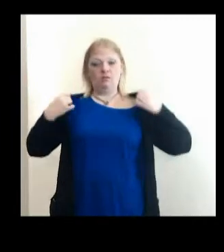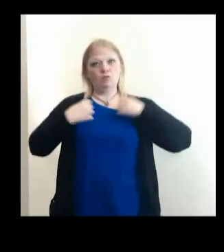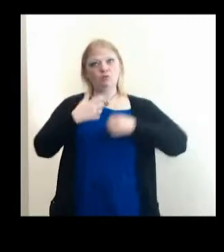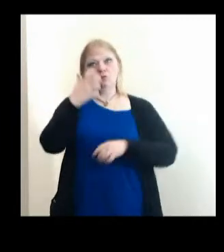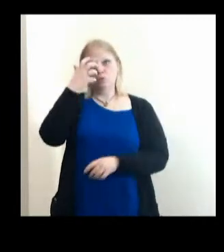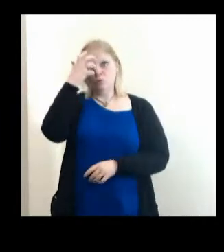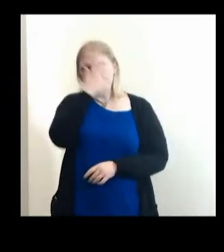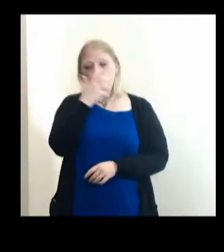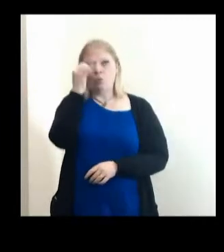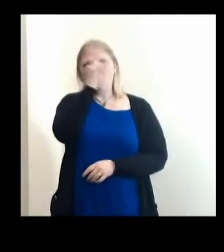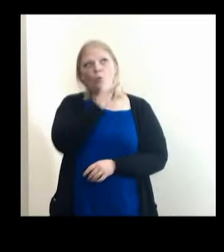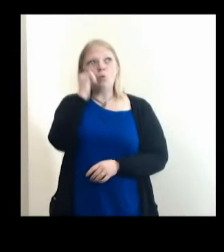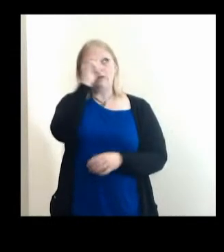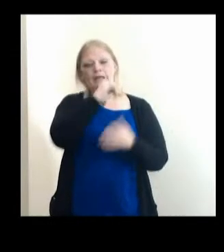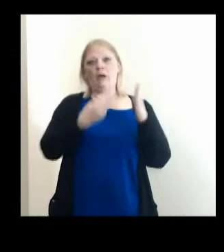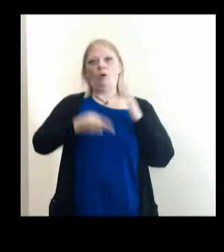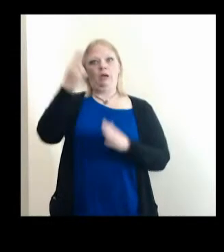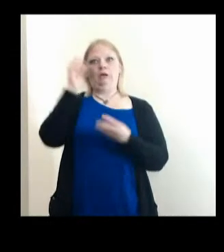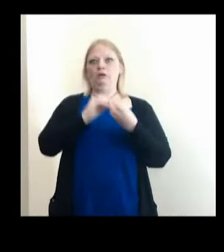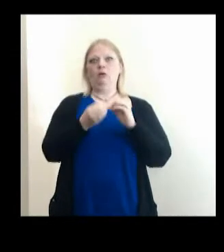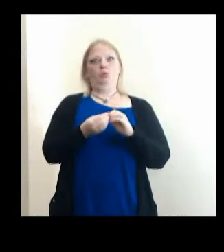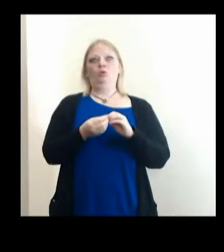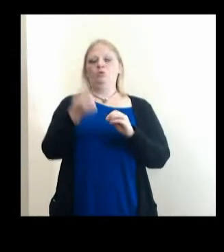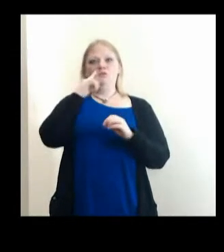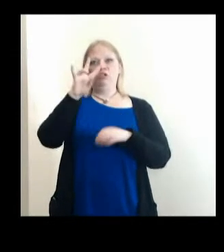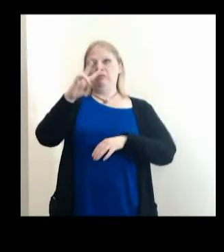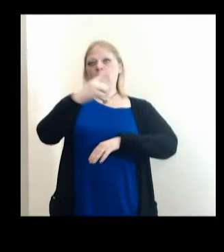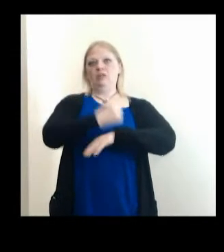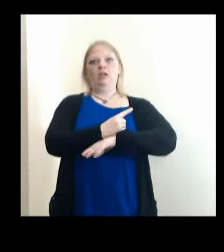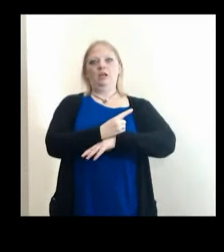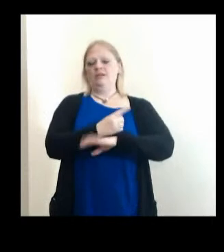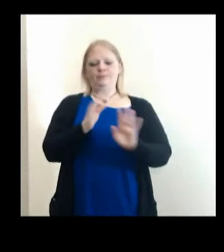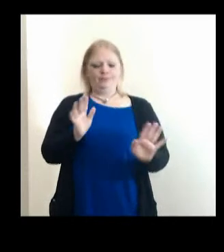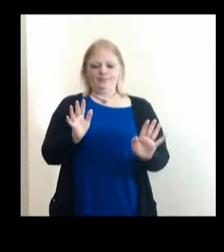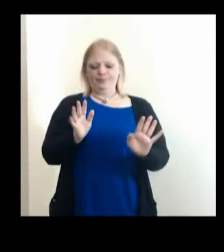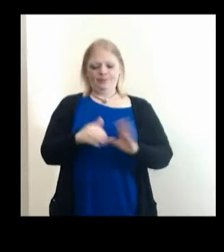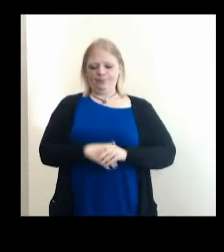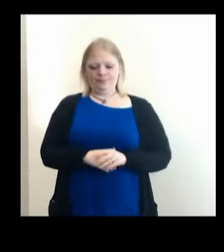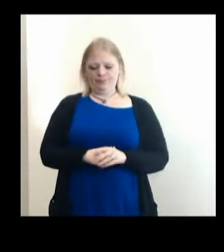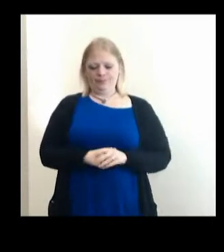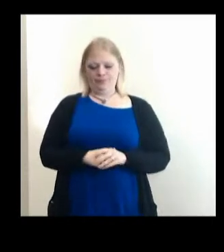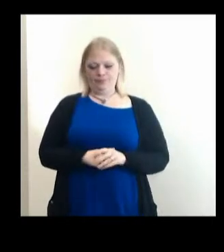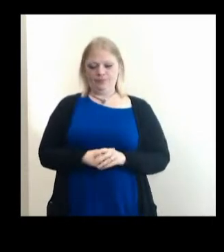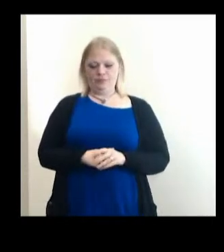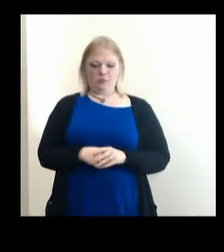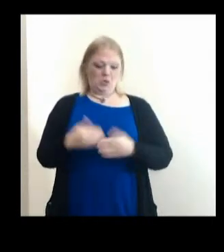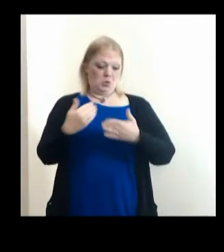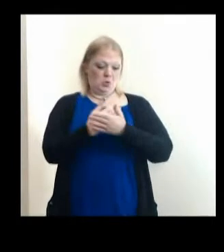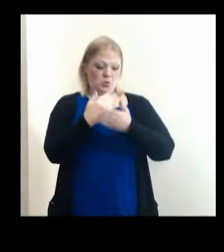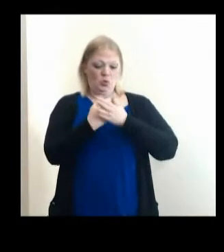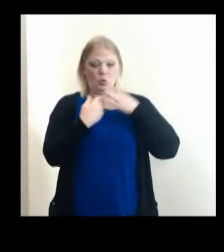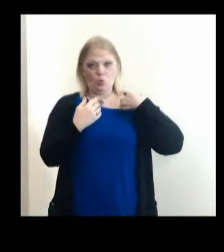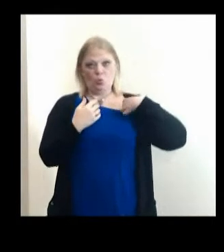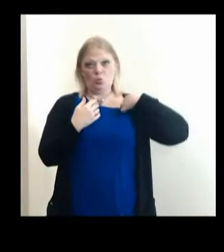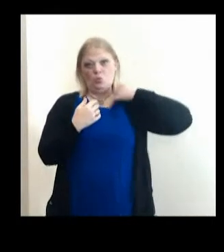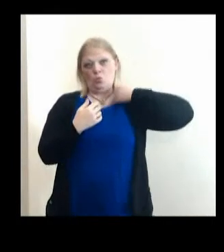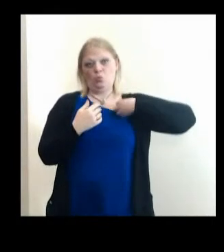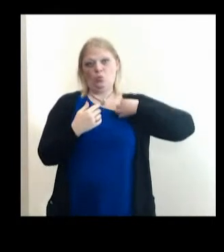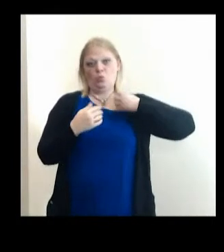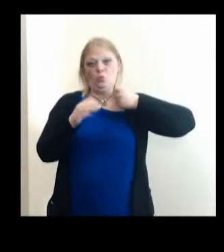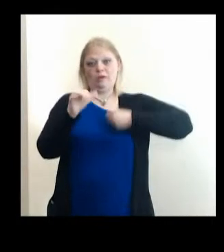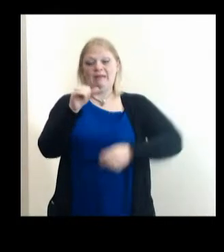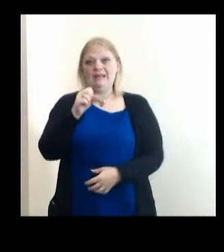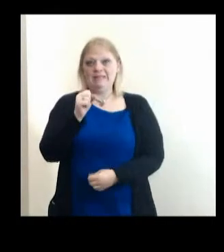high numbers as of 7 days, or cases, new cases over 100,000 persons